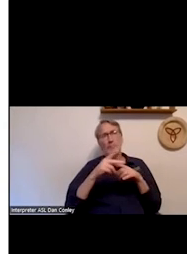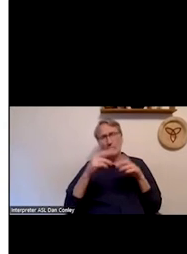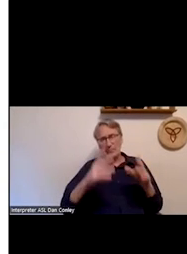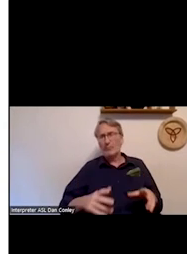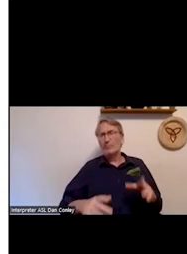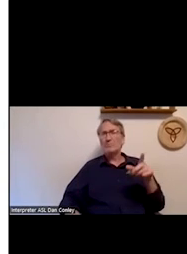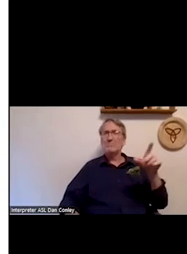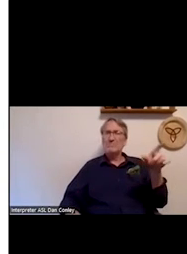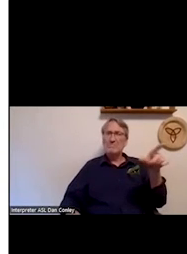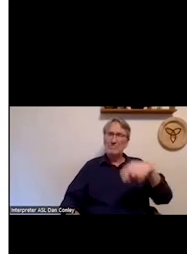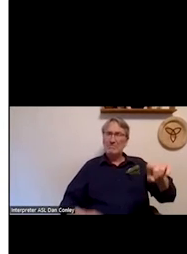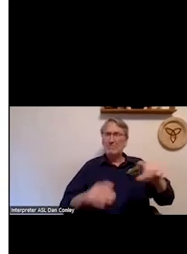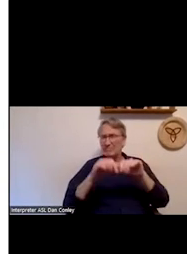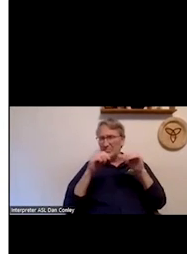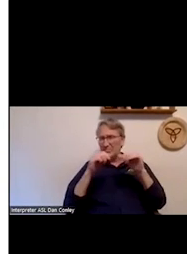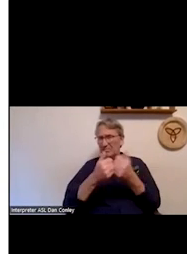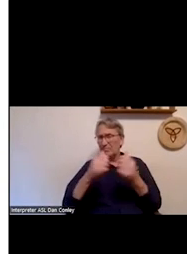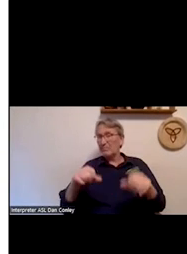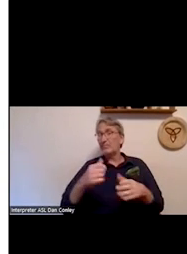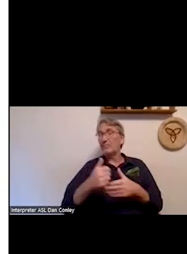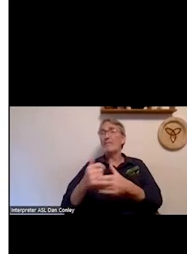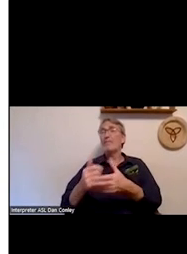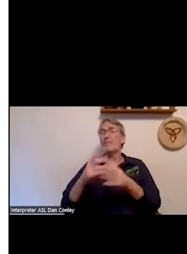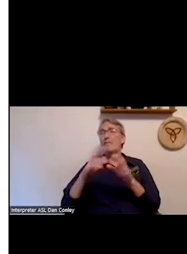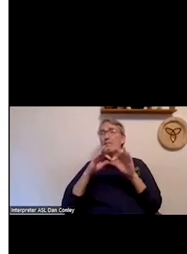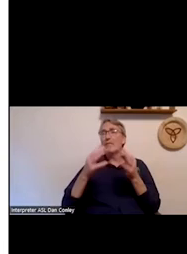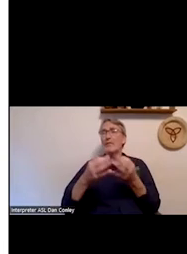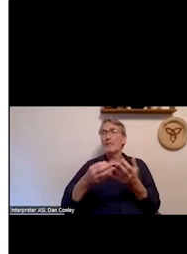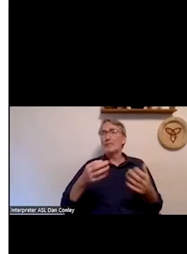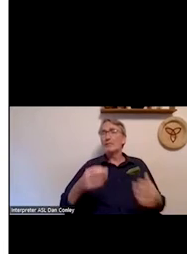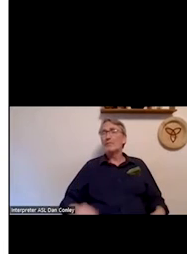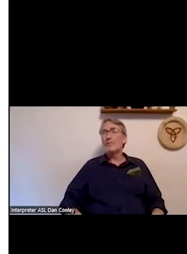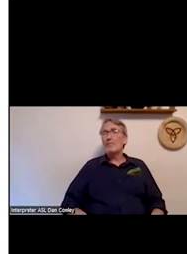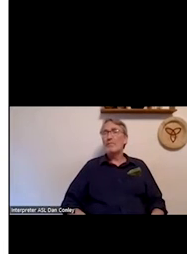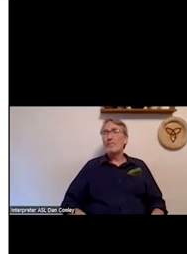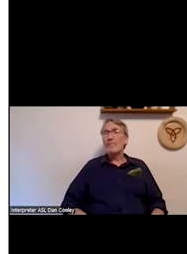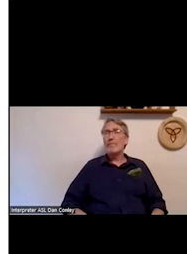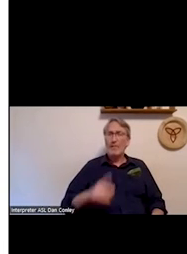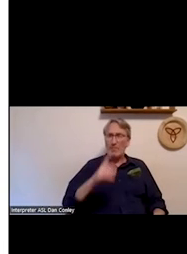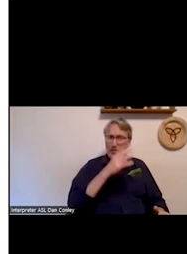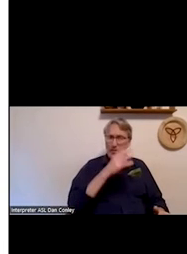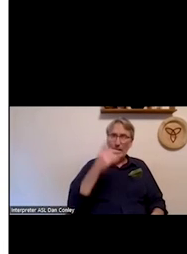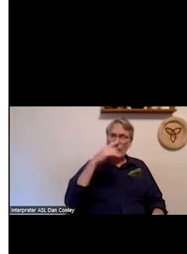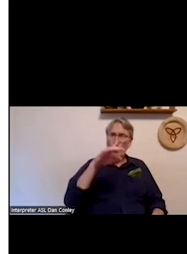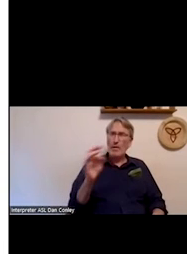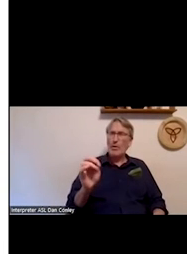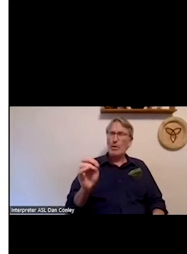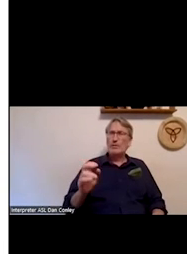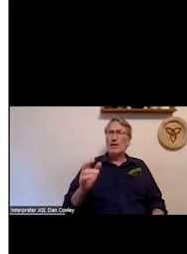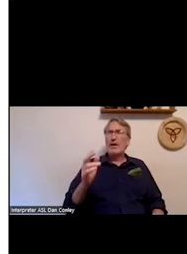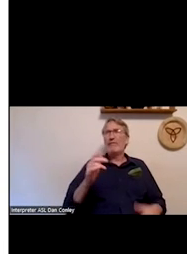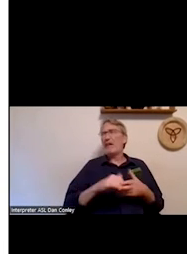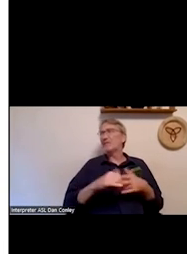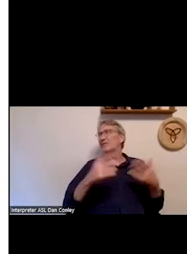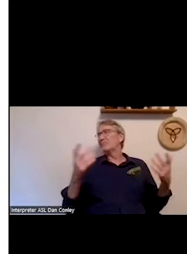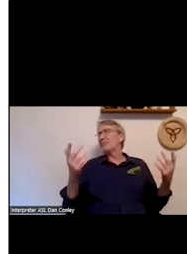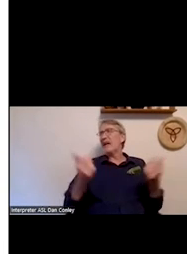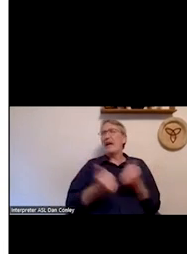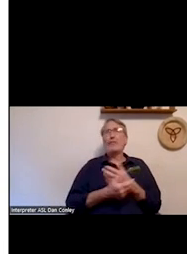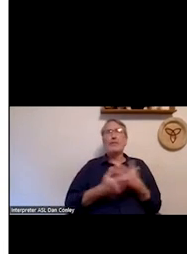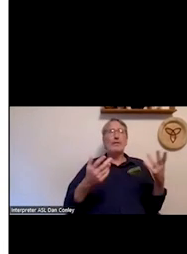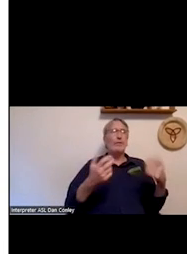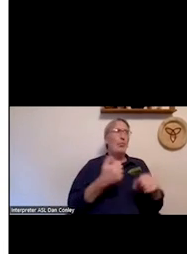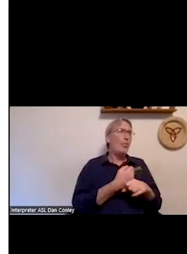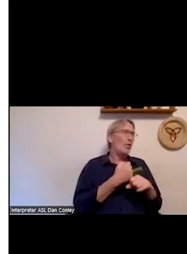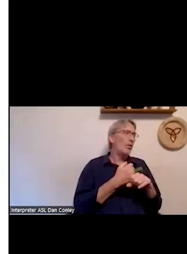other organizations can help their families with special healthcare needs prepare for emergencies when they visit their office. And that is everything from working with